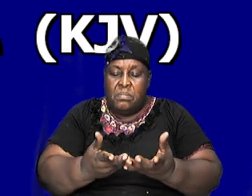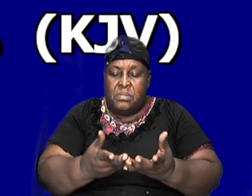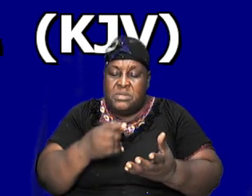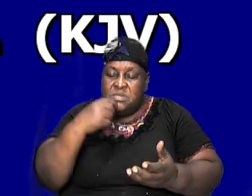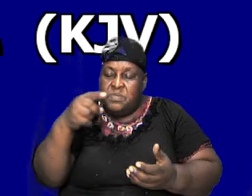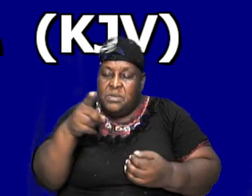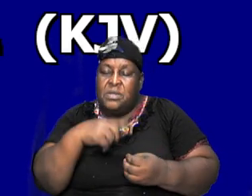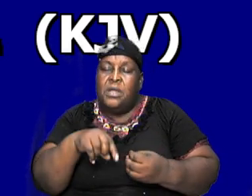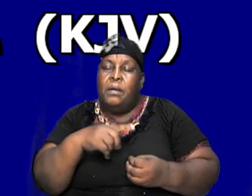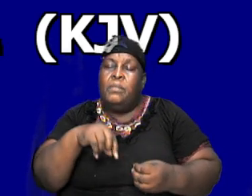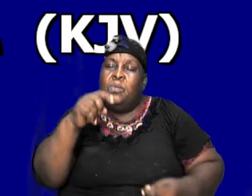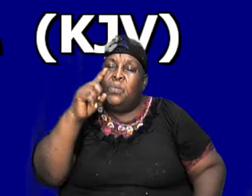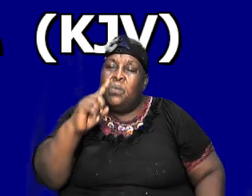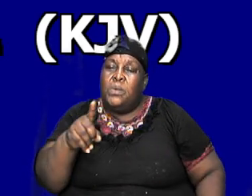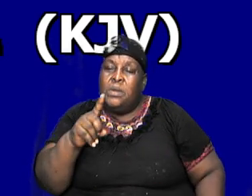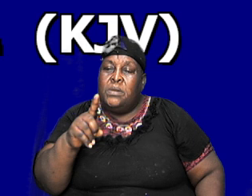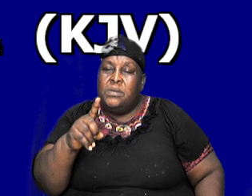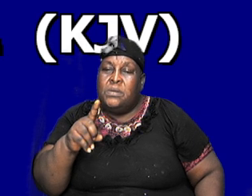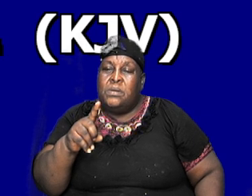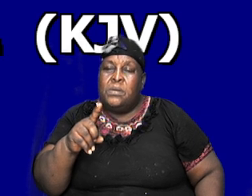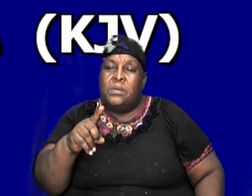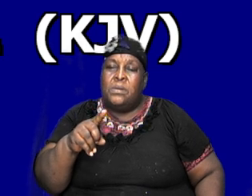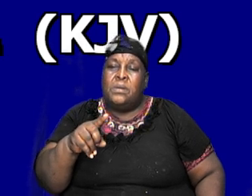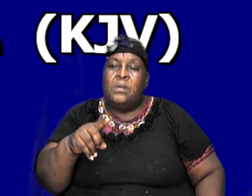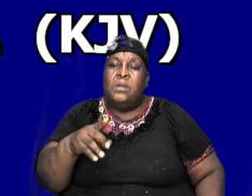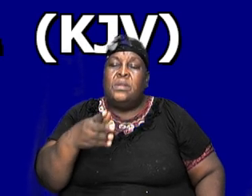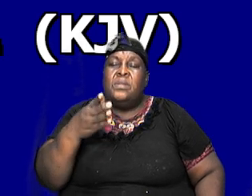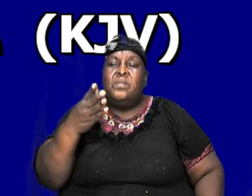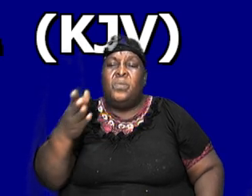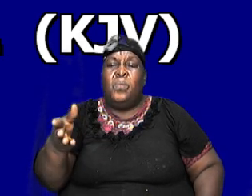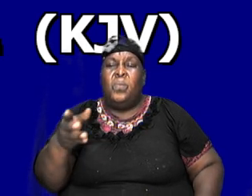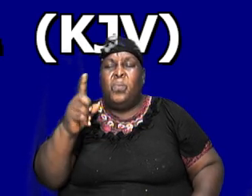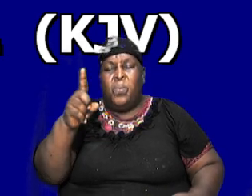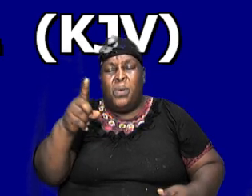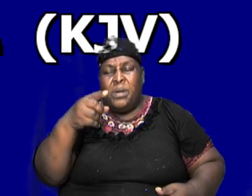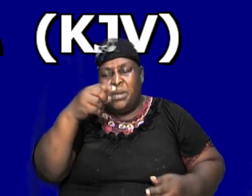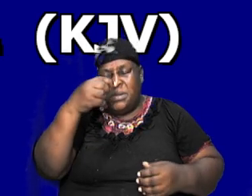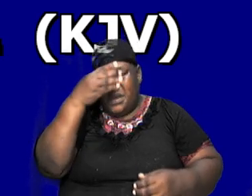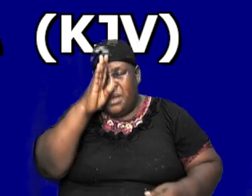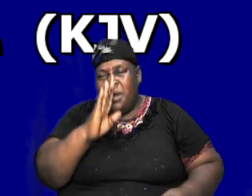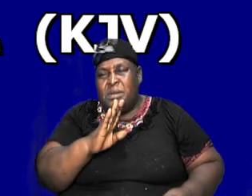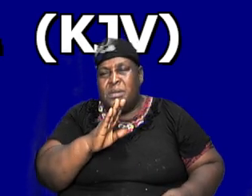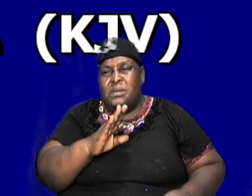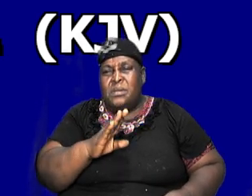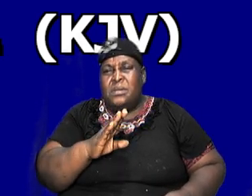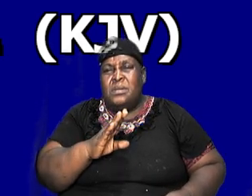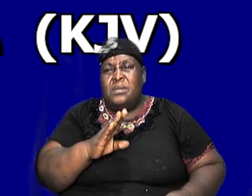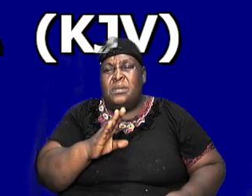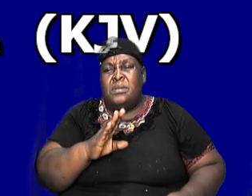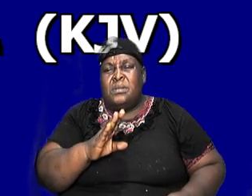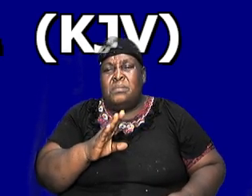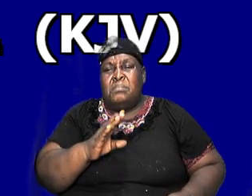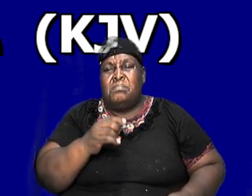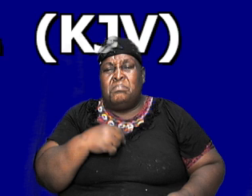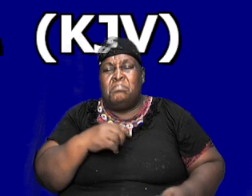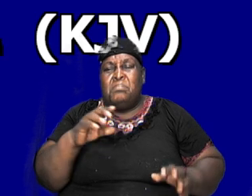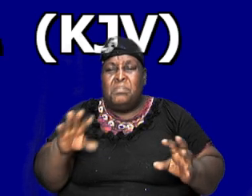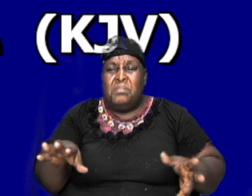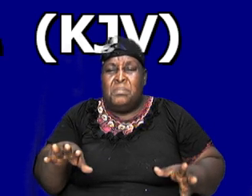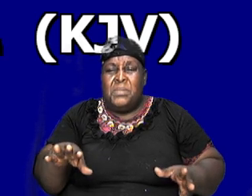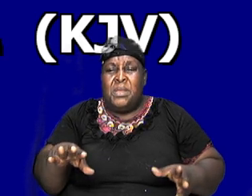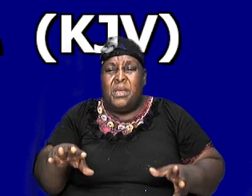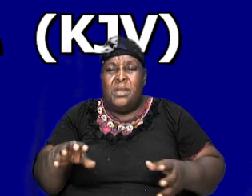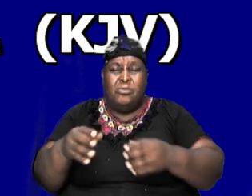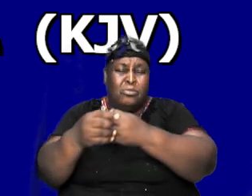one. Because here he says, because there is only one God, I can afford